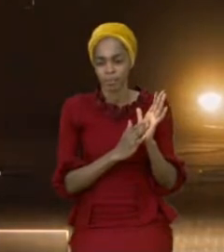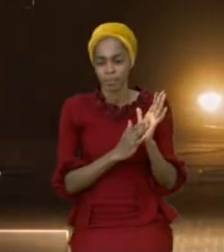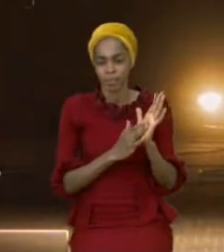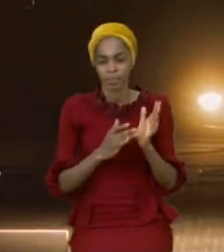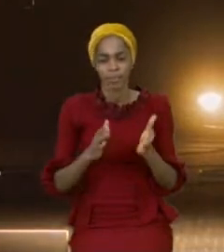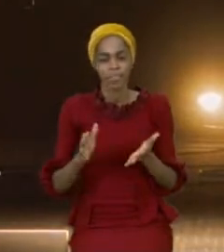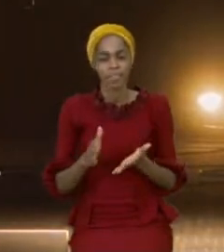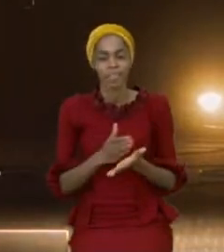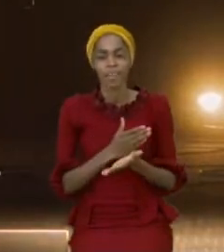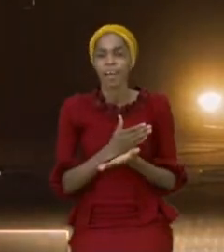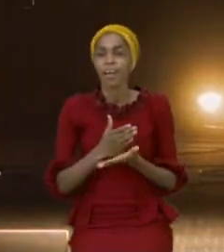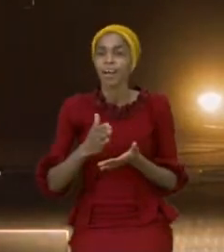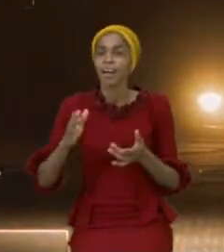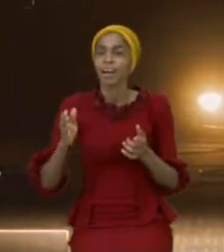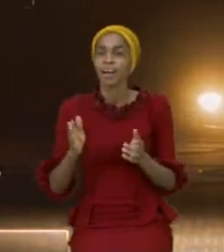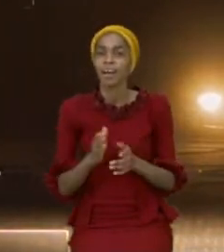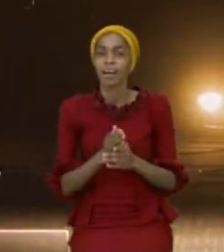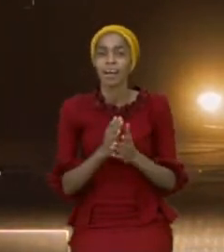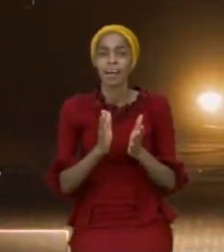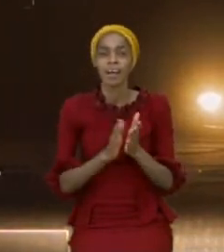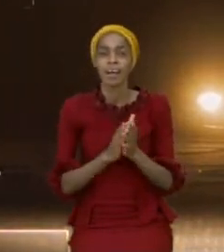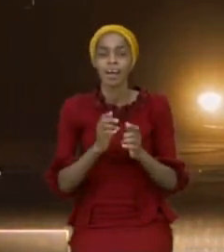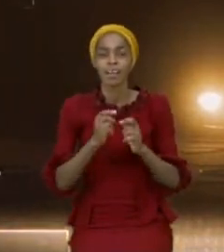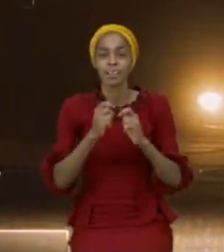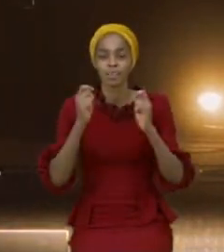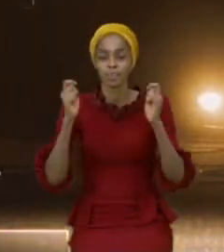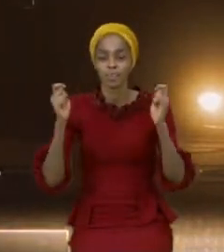adore, singing